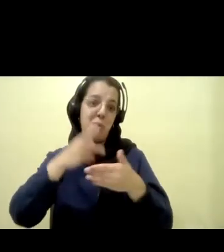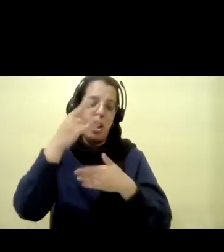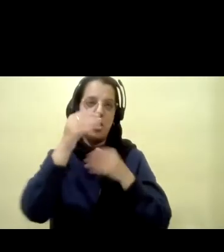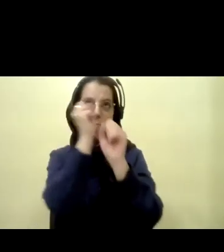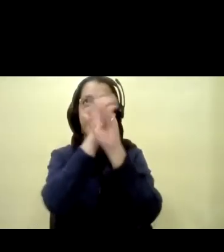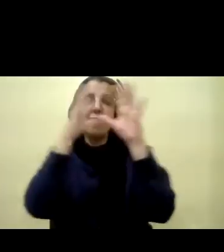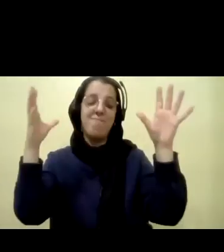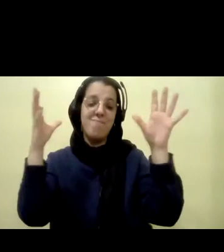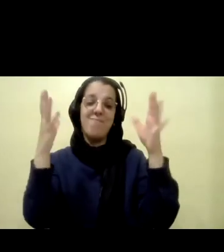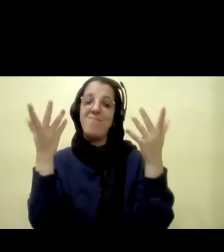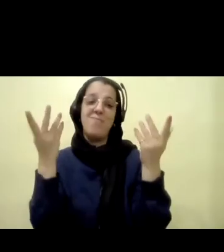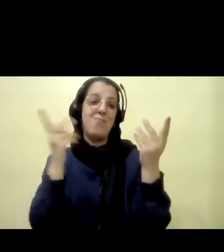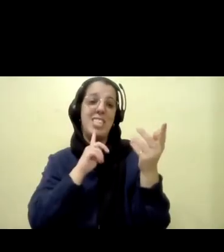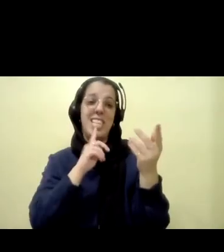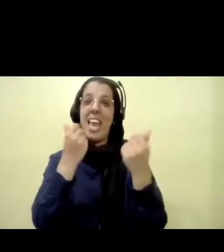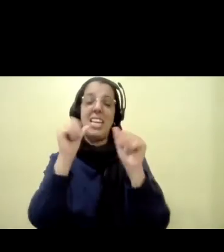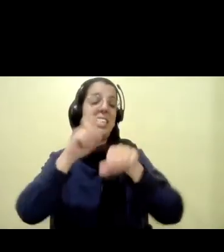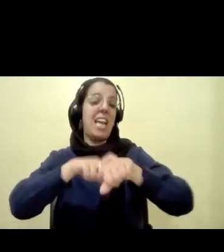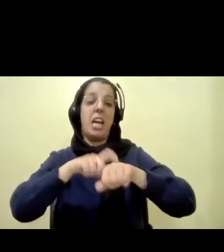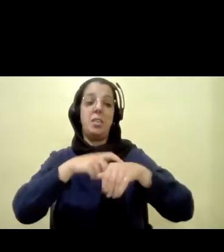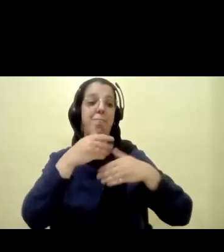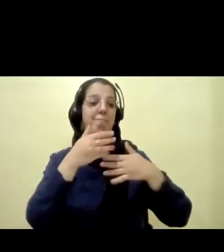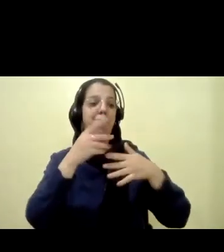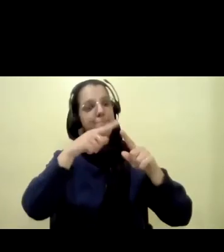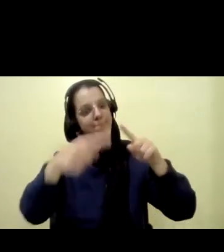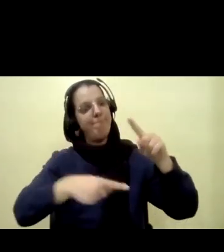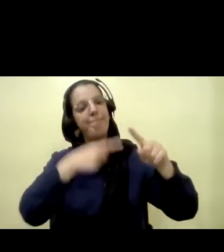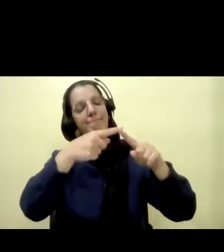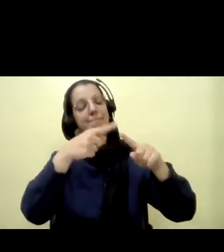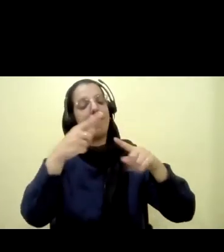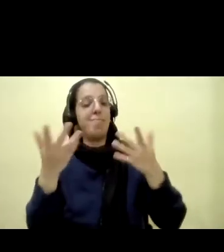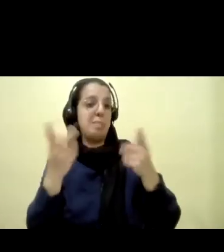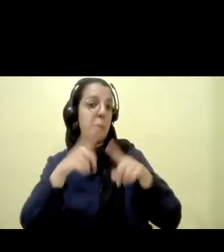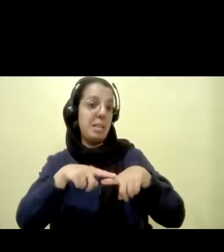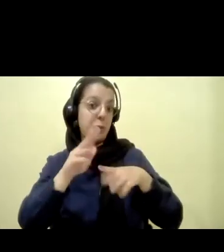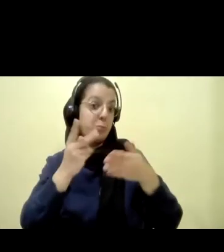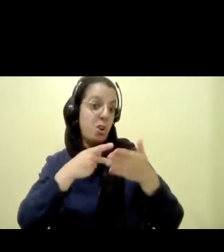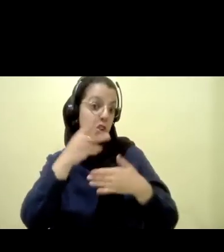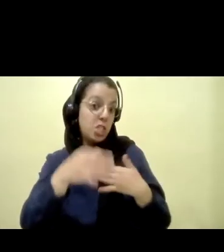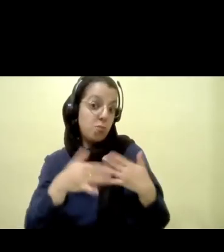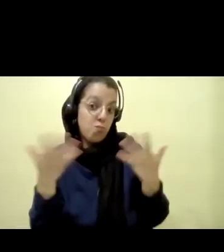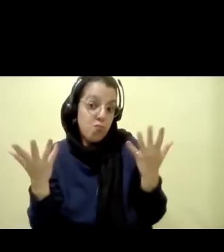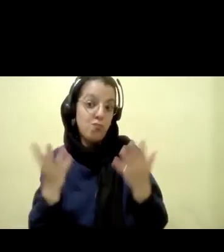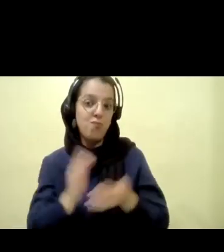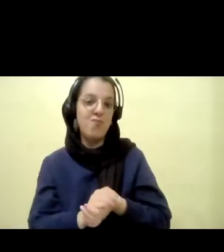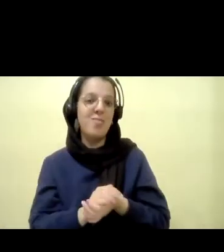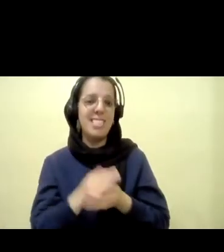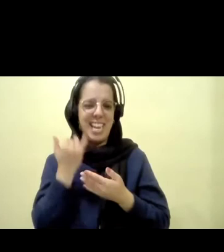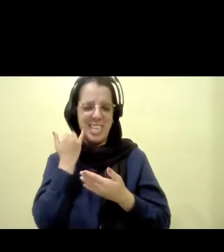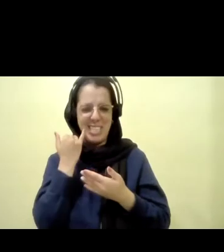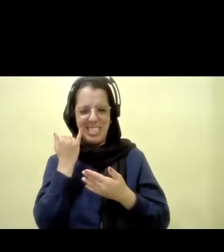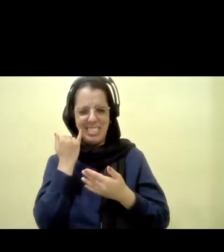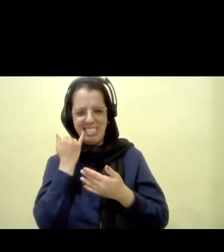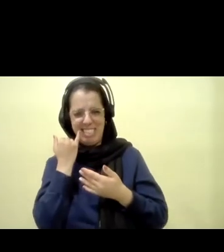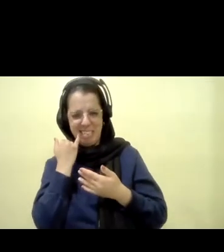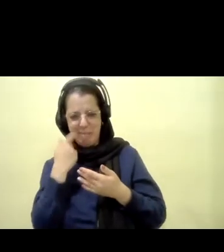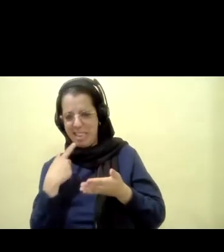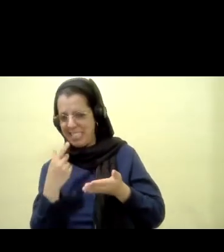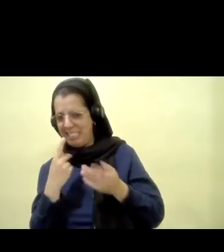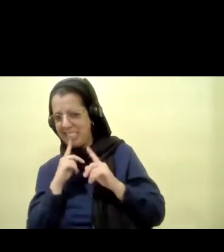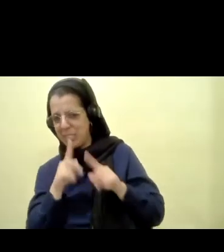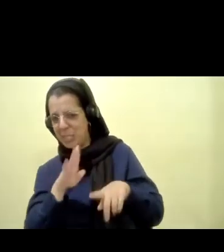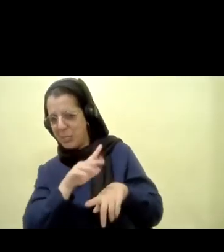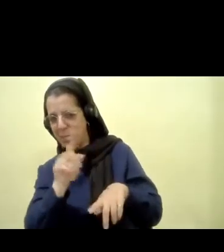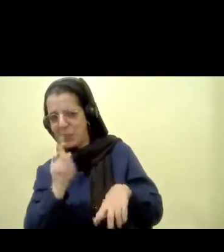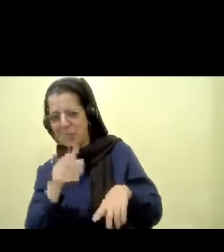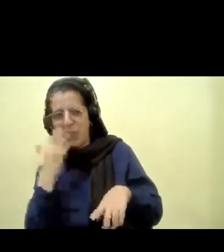can be any time period, depending on what your project is. I don't know if that's helpful. If it's not, just give me an email. We